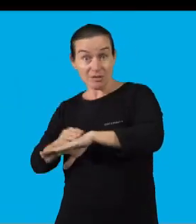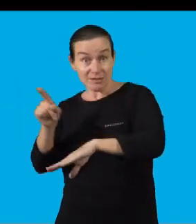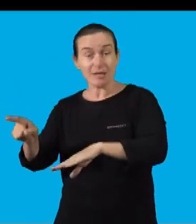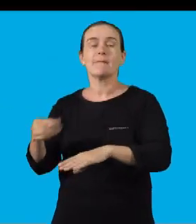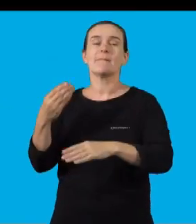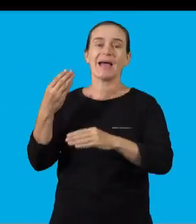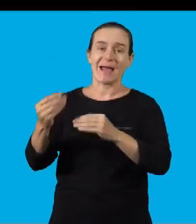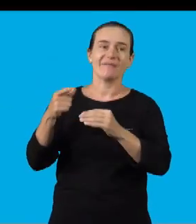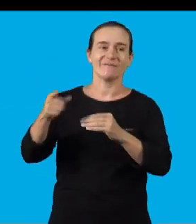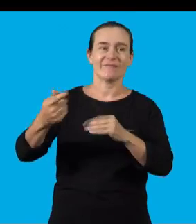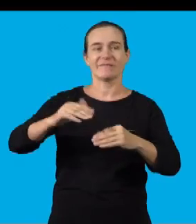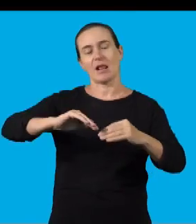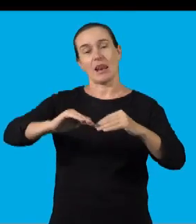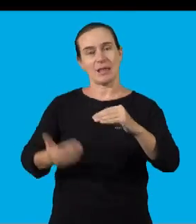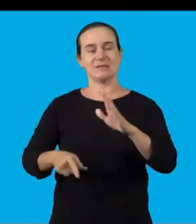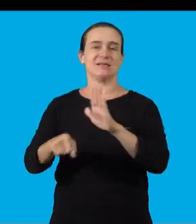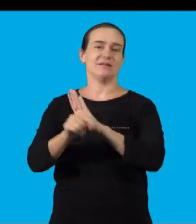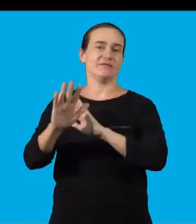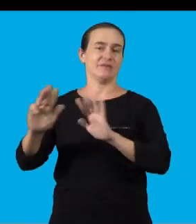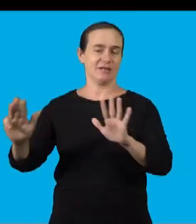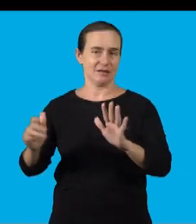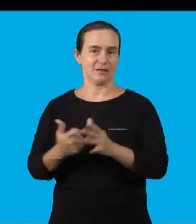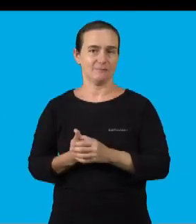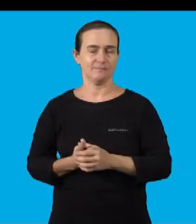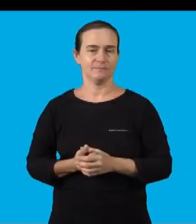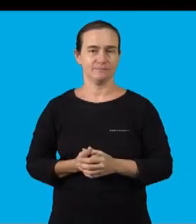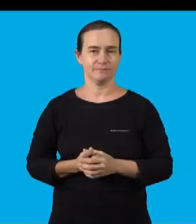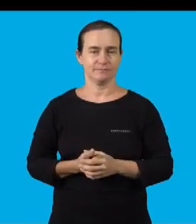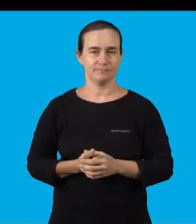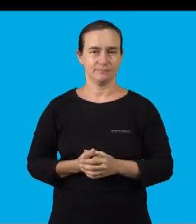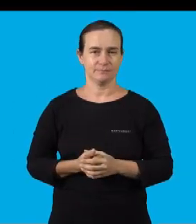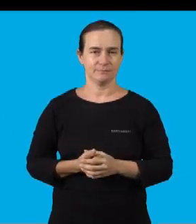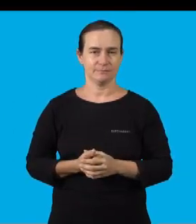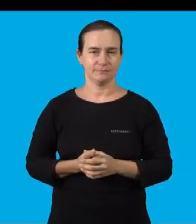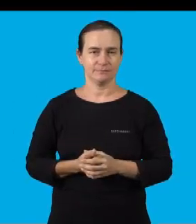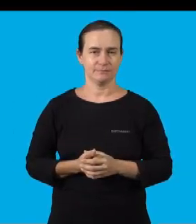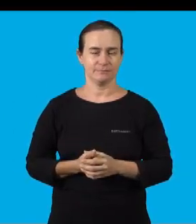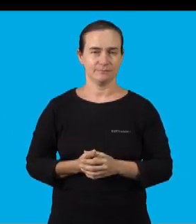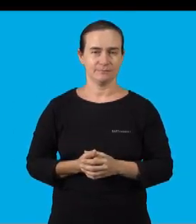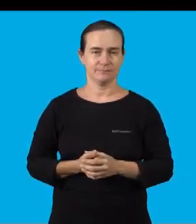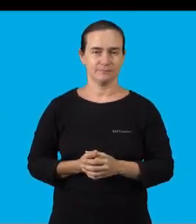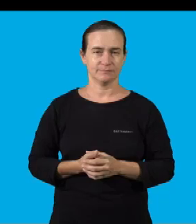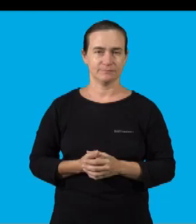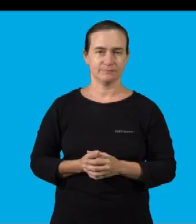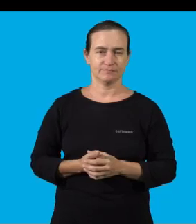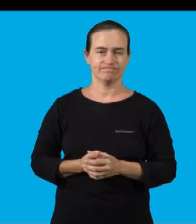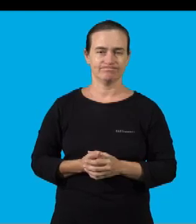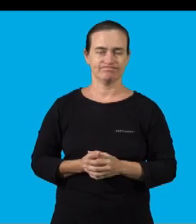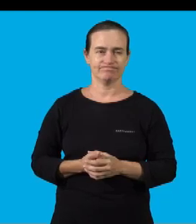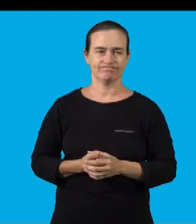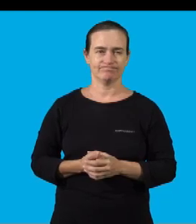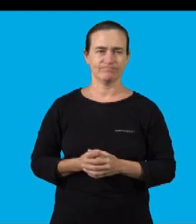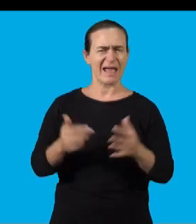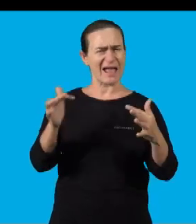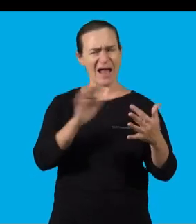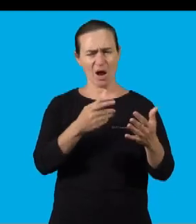term? We are being asked for n. So which is the first term to be less than negative 59? Well, do we know how